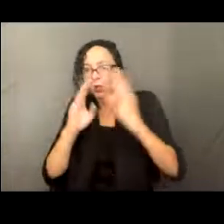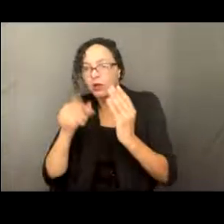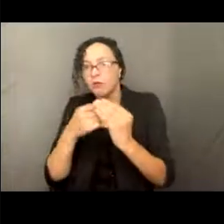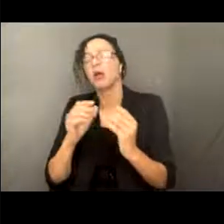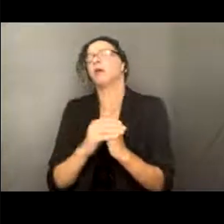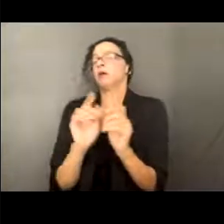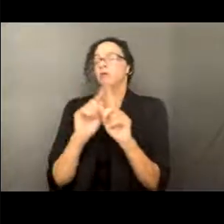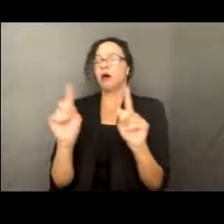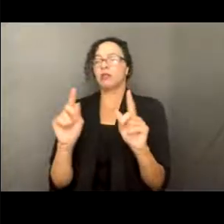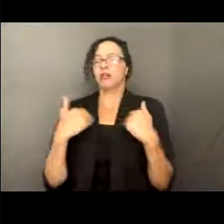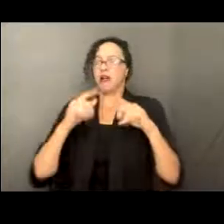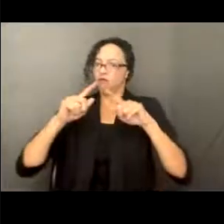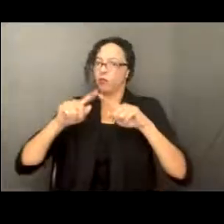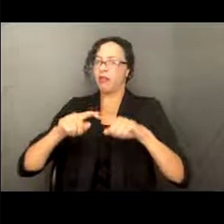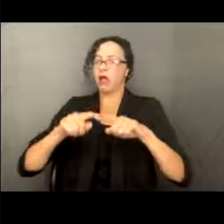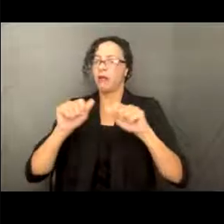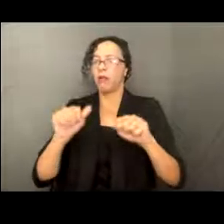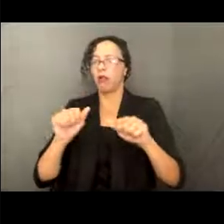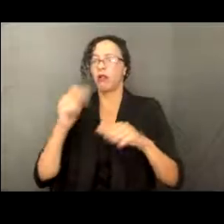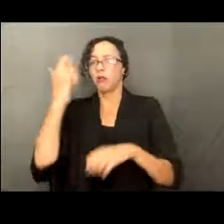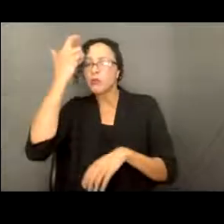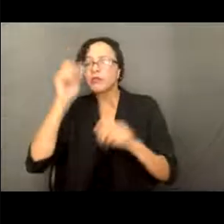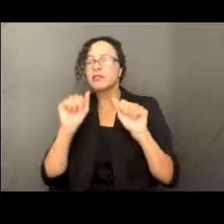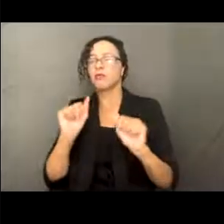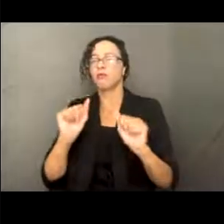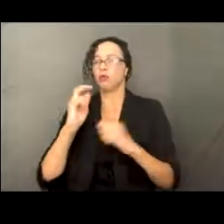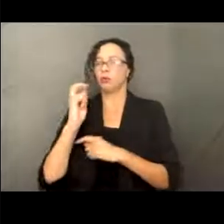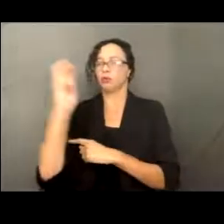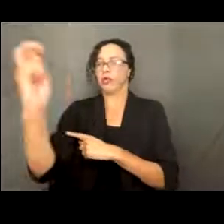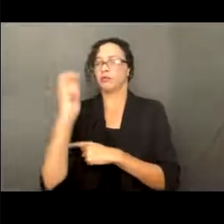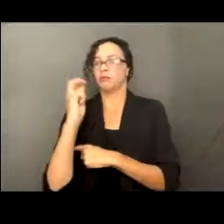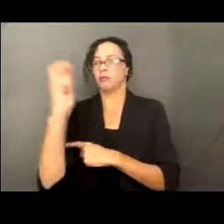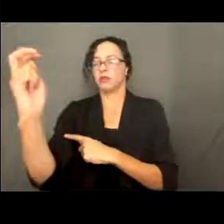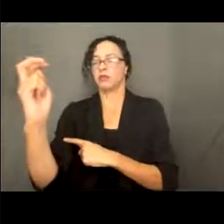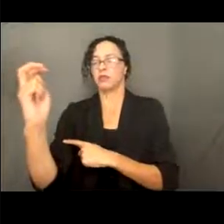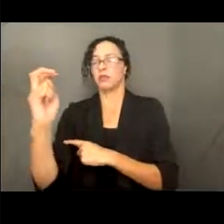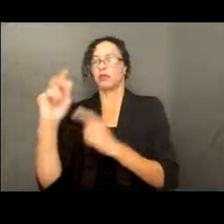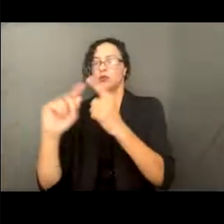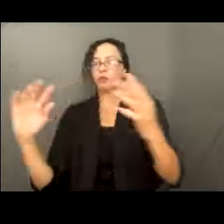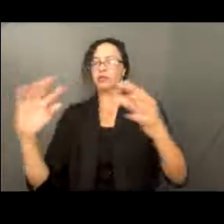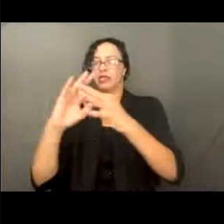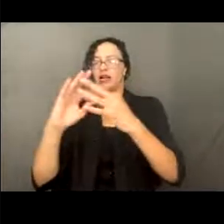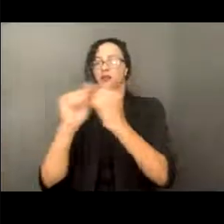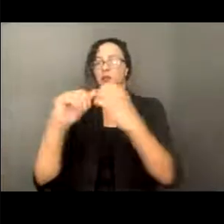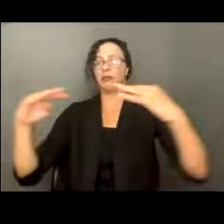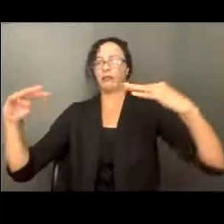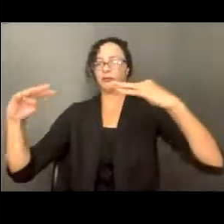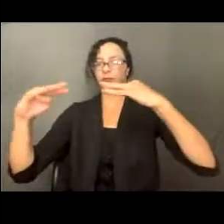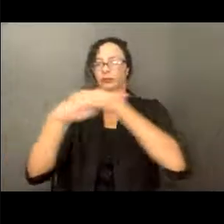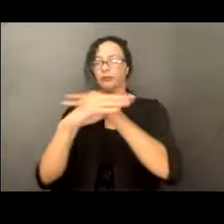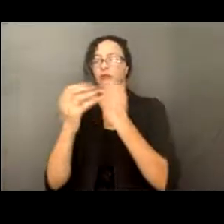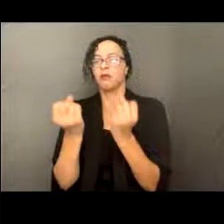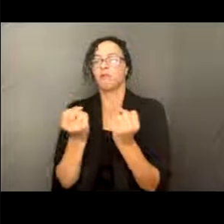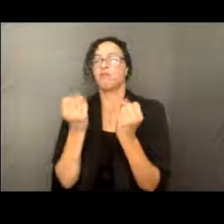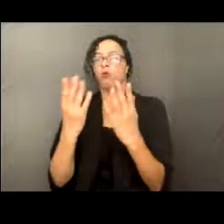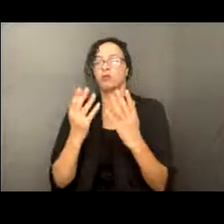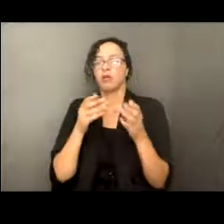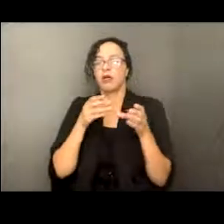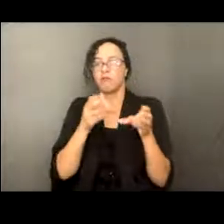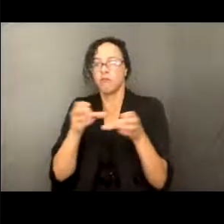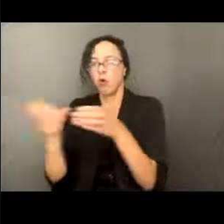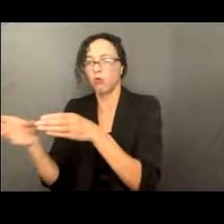reliable, with great headways that we can connect with our local multimodal is essential to keeping this town and our community alive